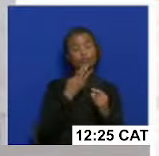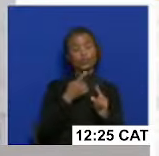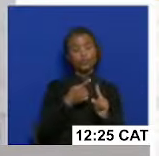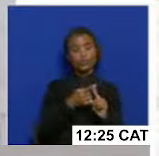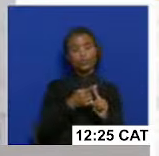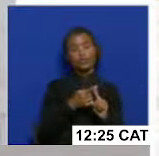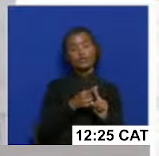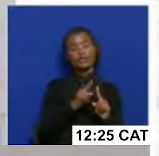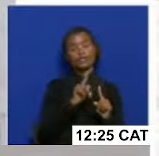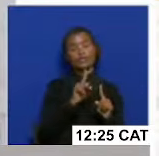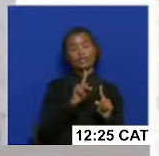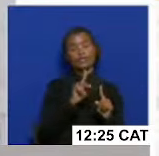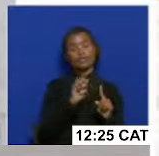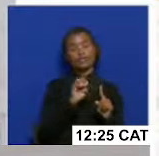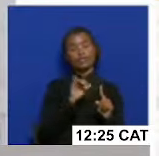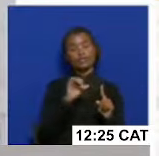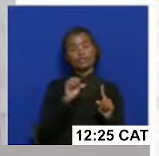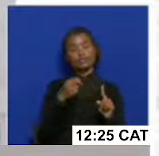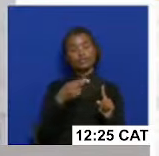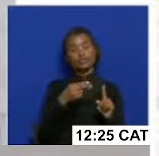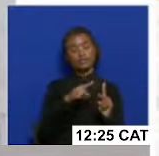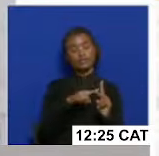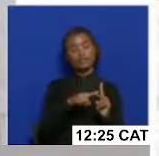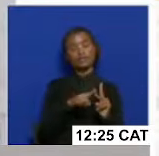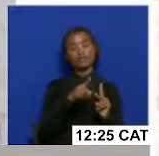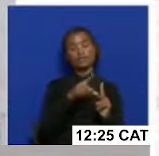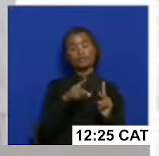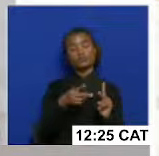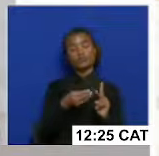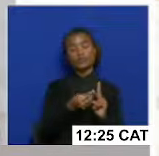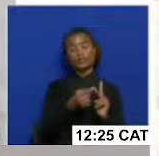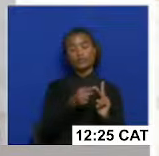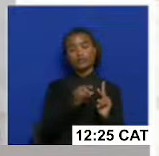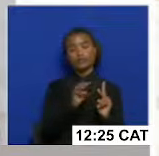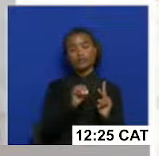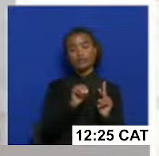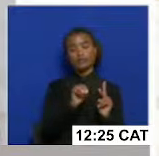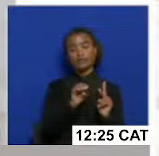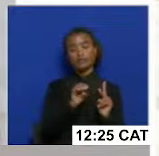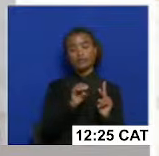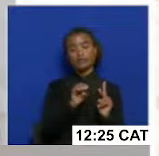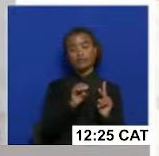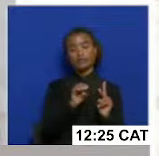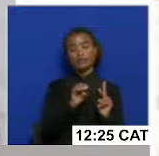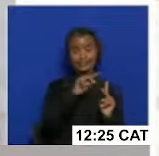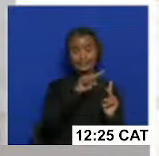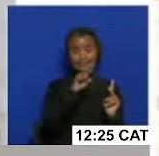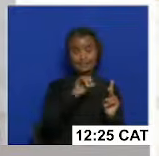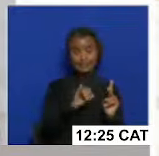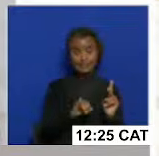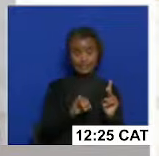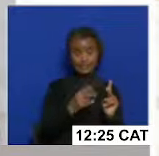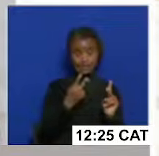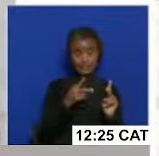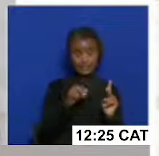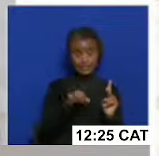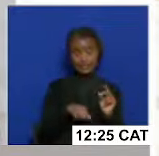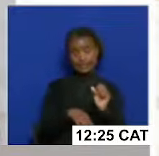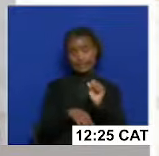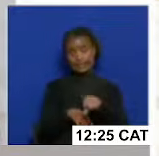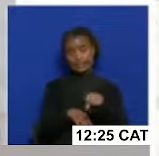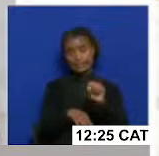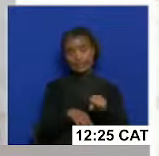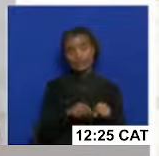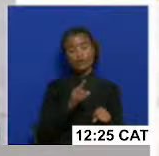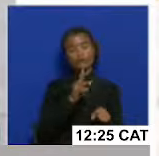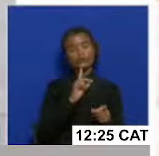Yes, I do. And then it continues on to discuss your right to remain silent. So you understood this